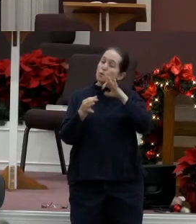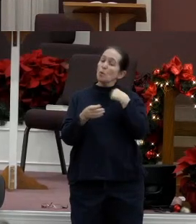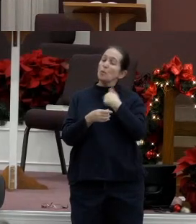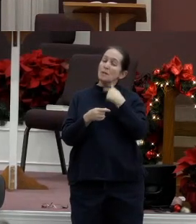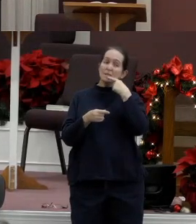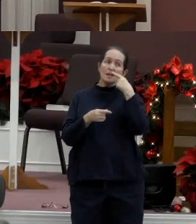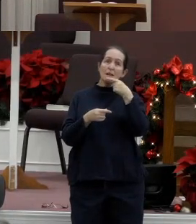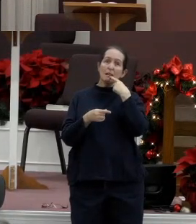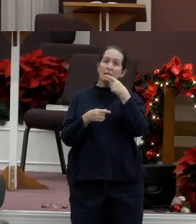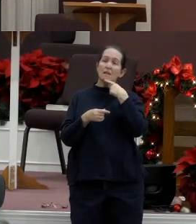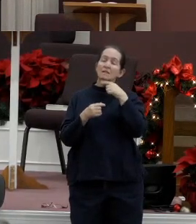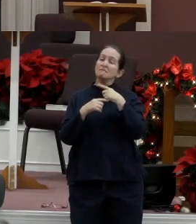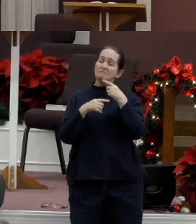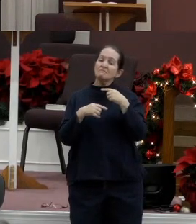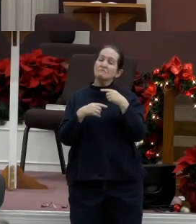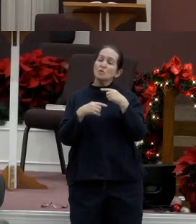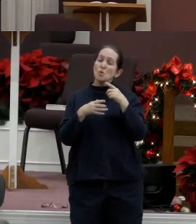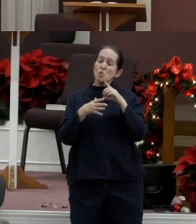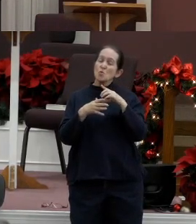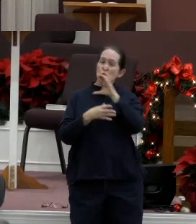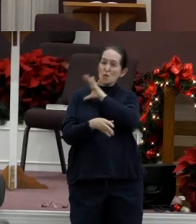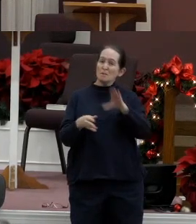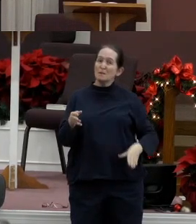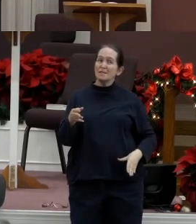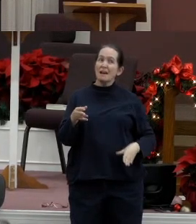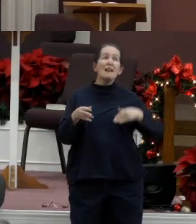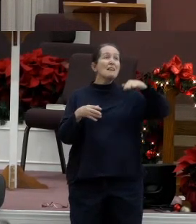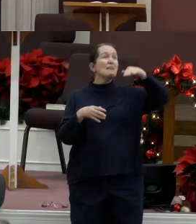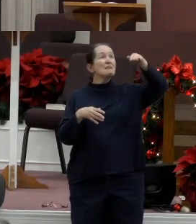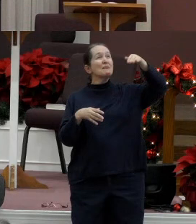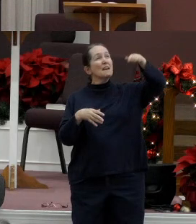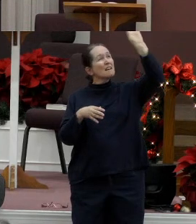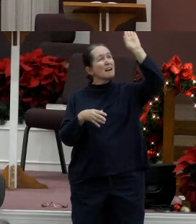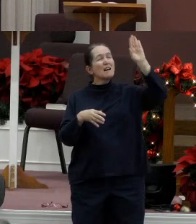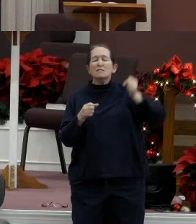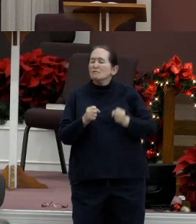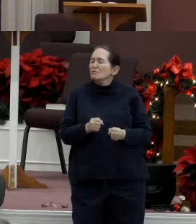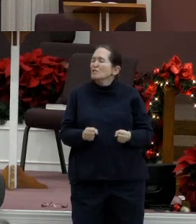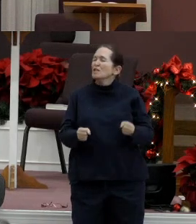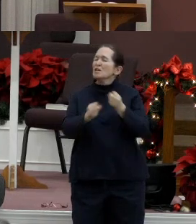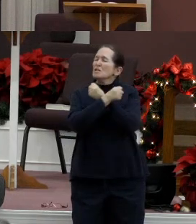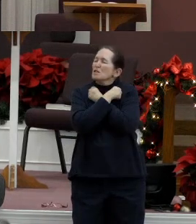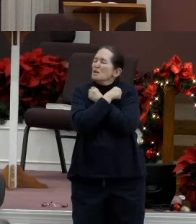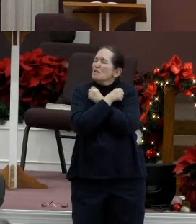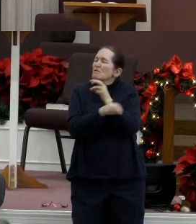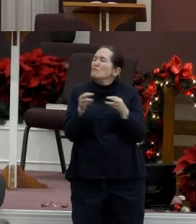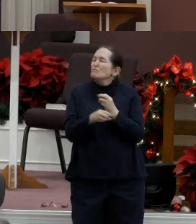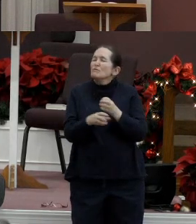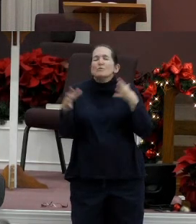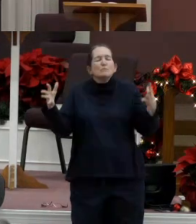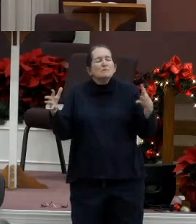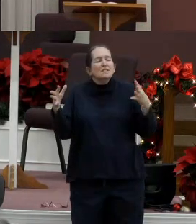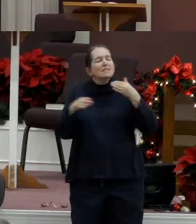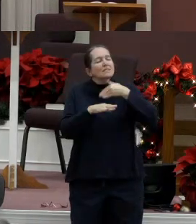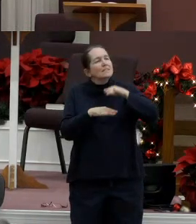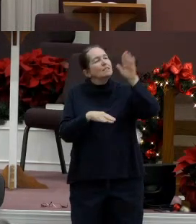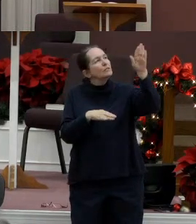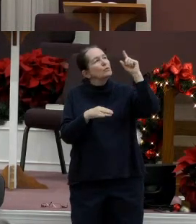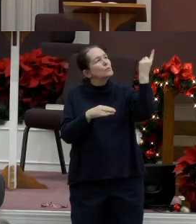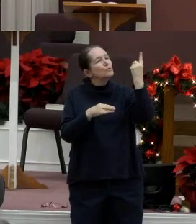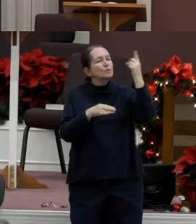Christmas, that God so loved the world that He sent His only Son,